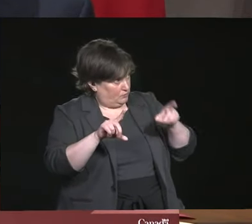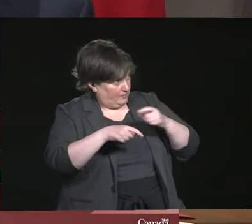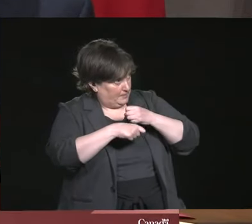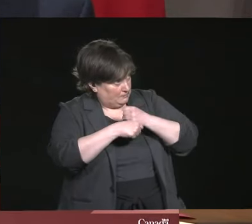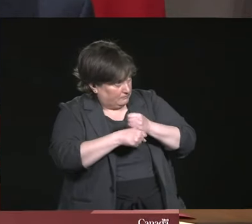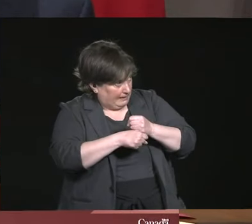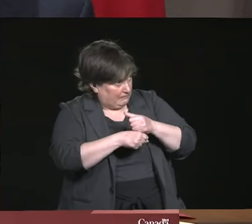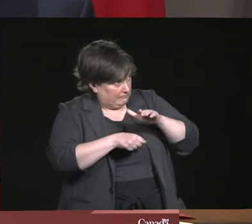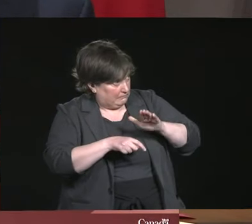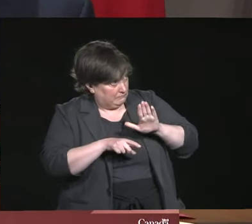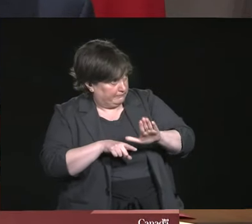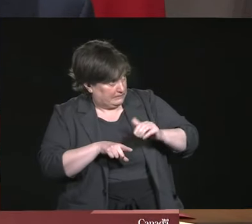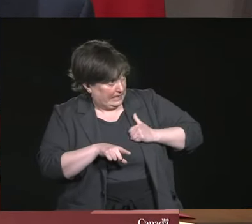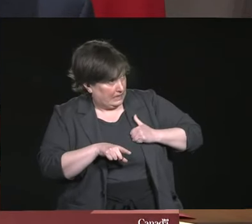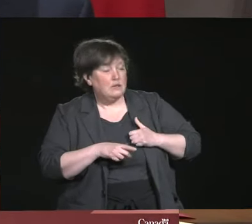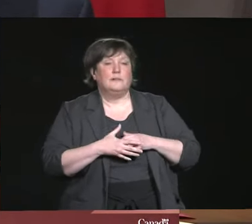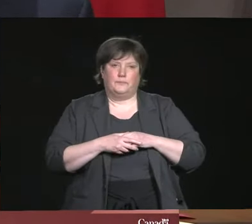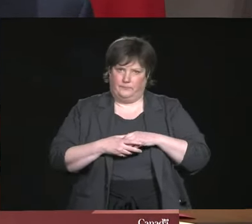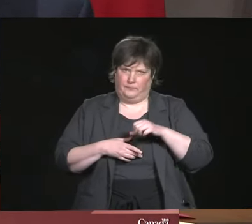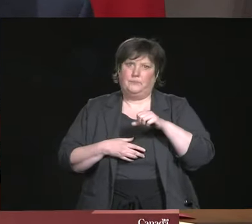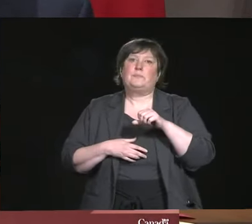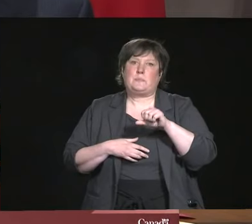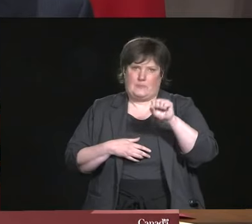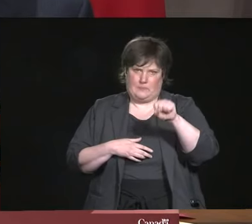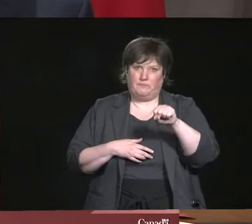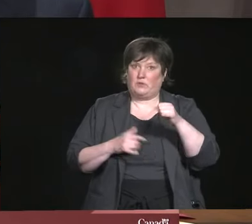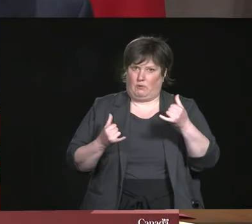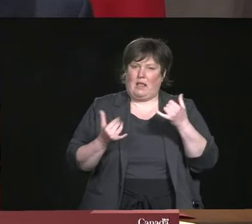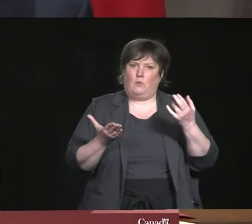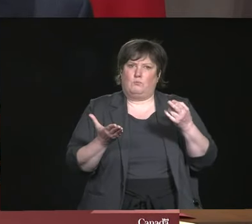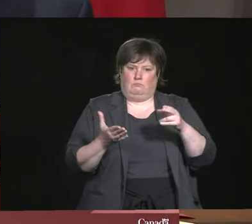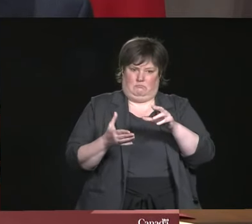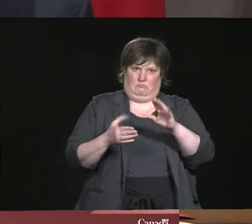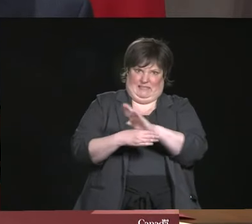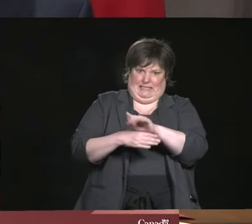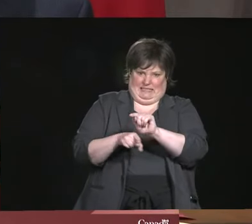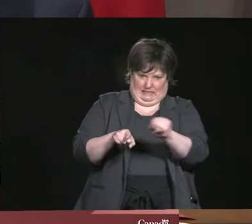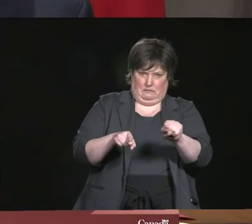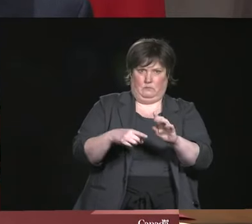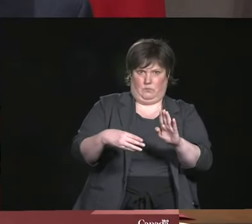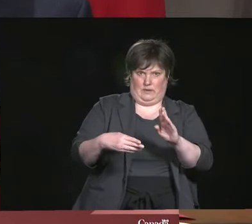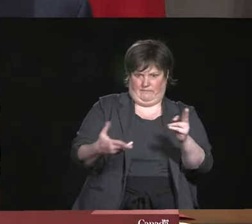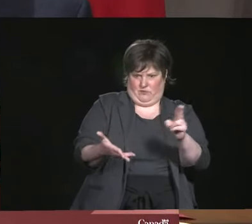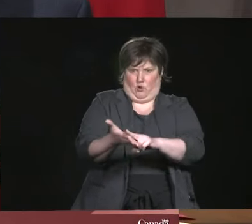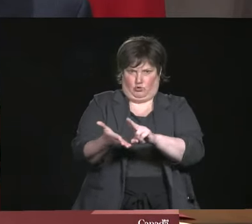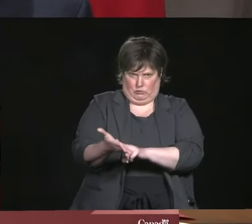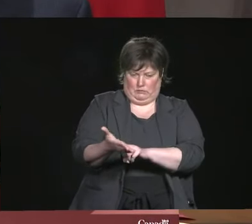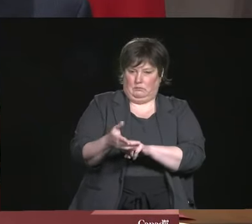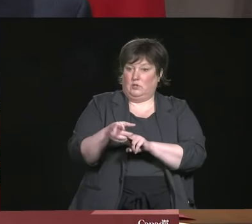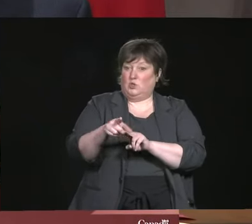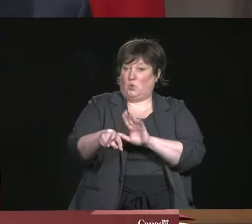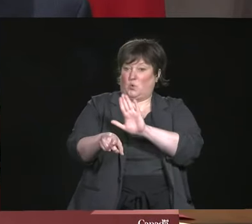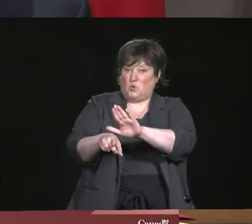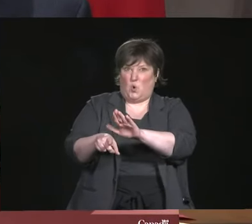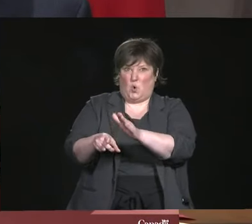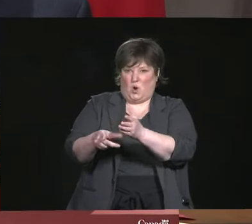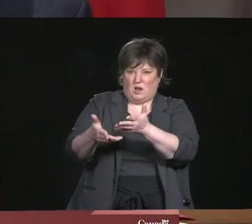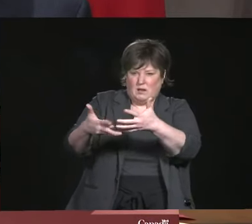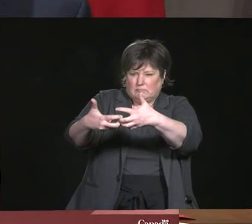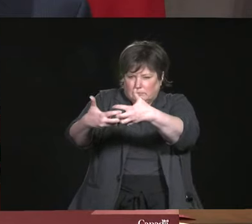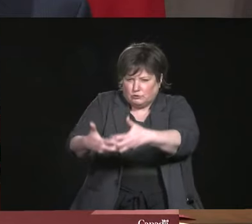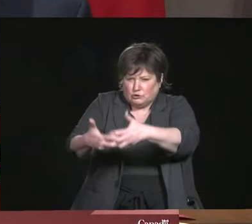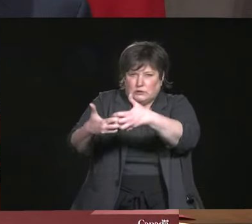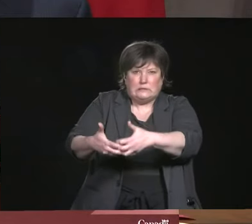example, in an arrangement with them to help them retool or rescale, clearly the objective is to make sure we meet